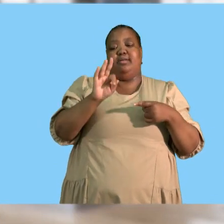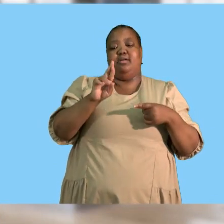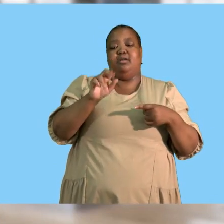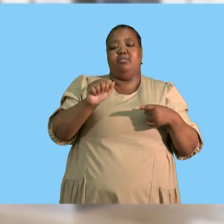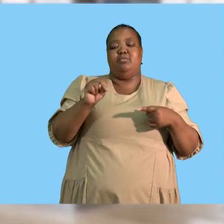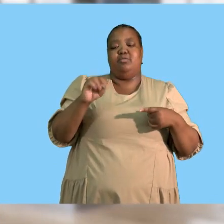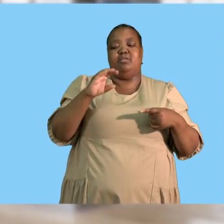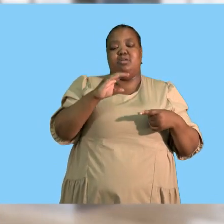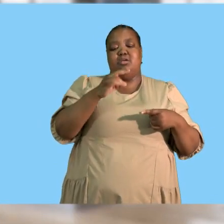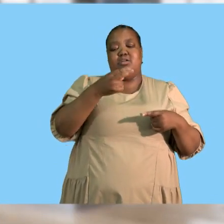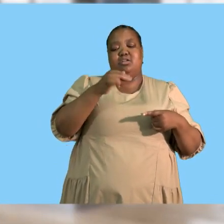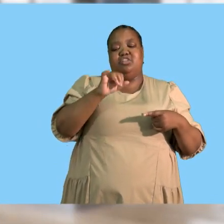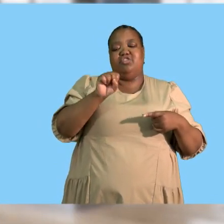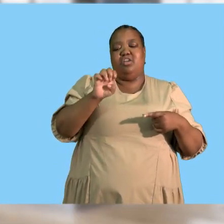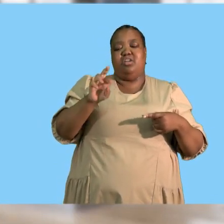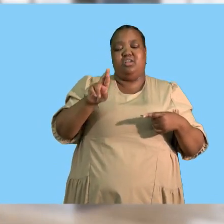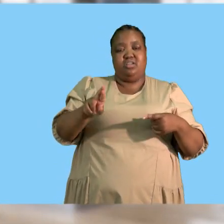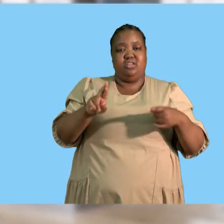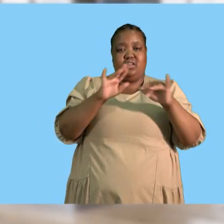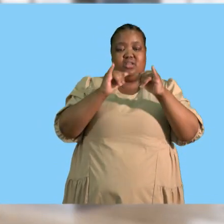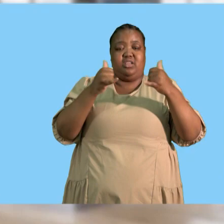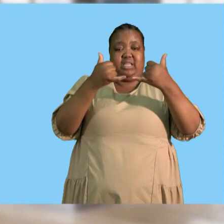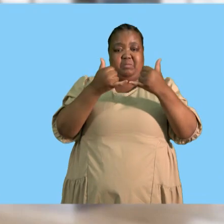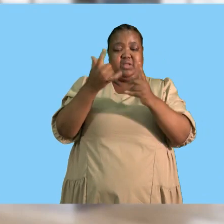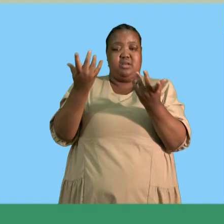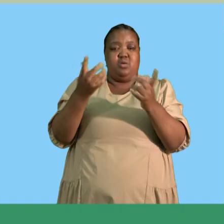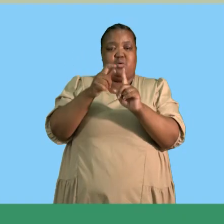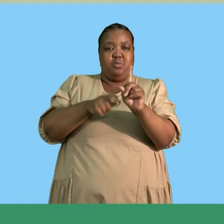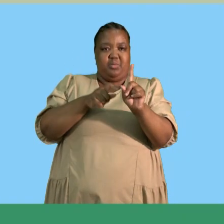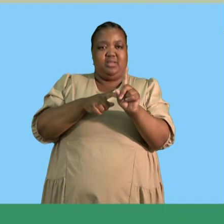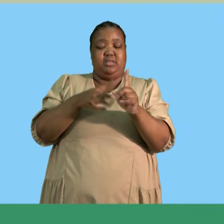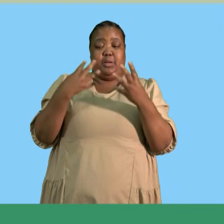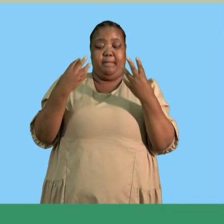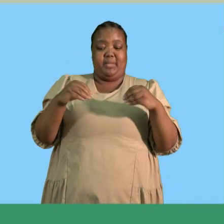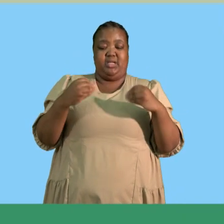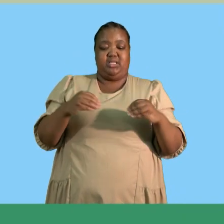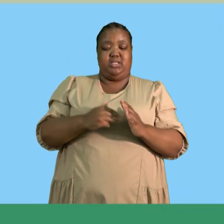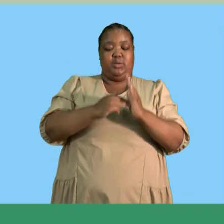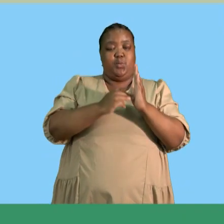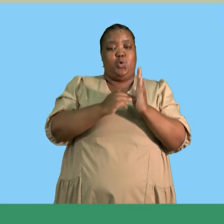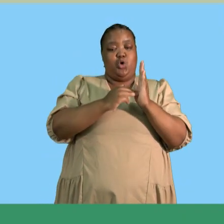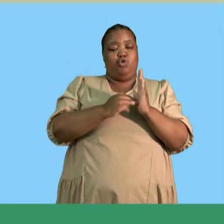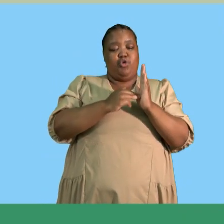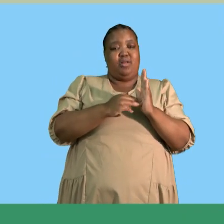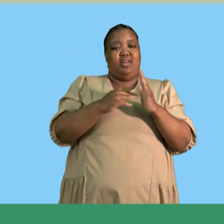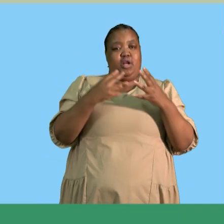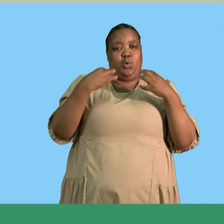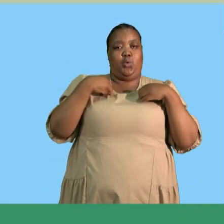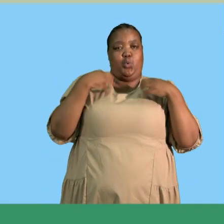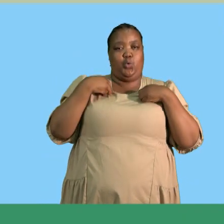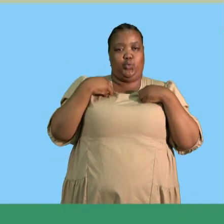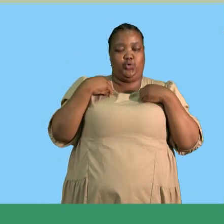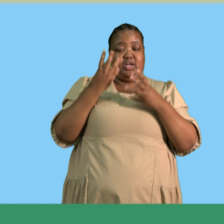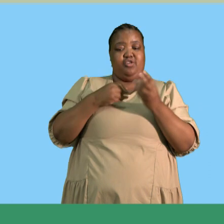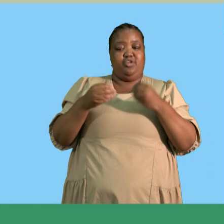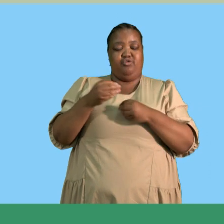a franchiser is a person or a company that owns the business model and related trademark.